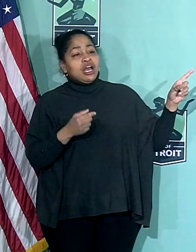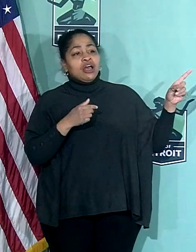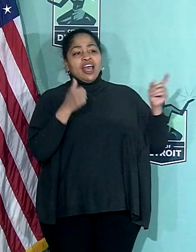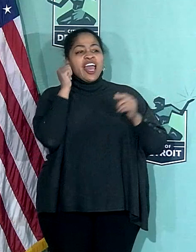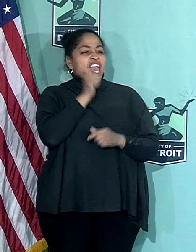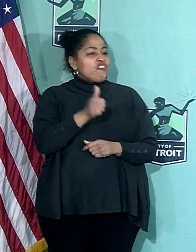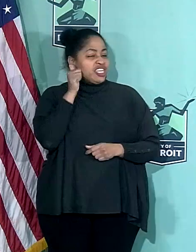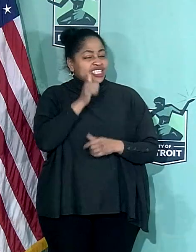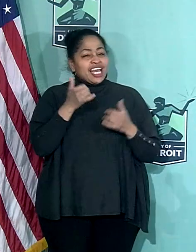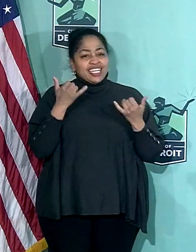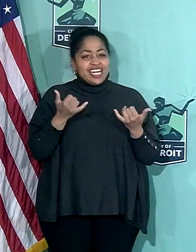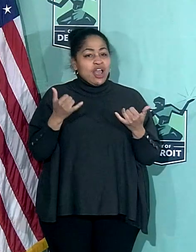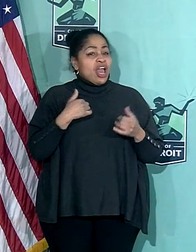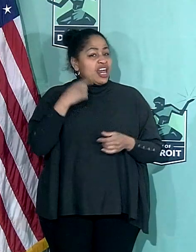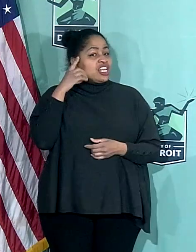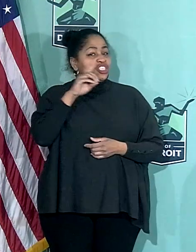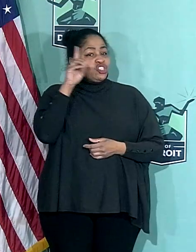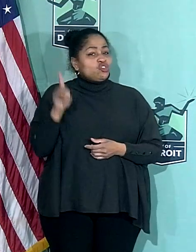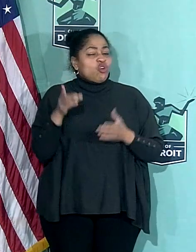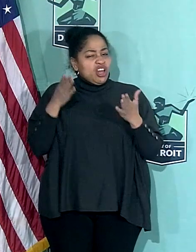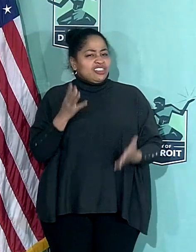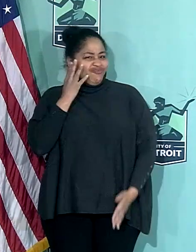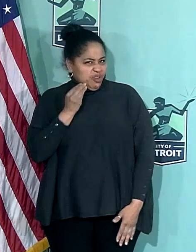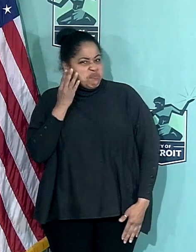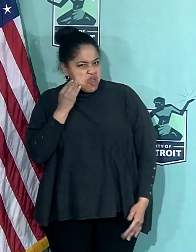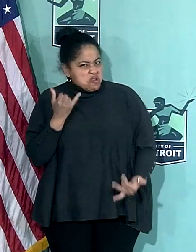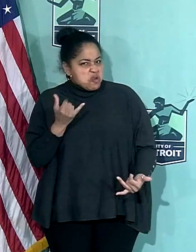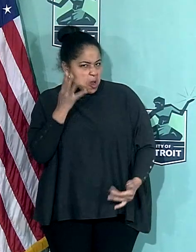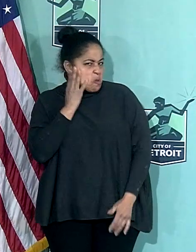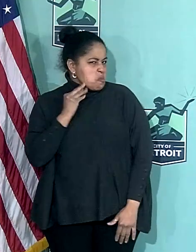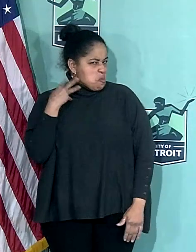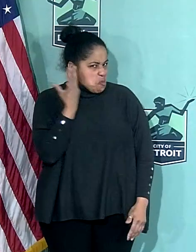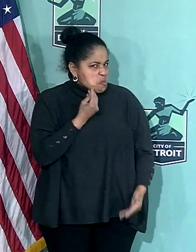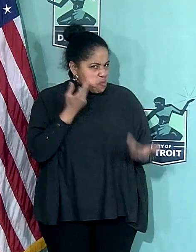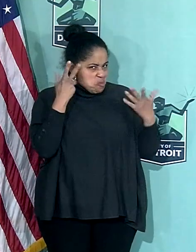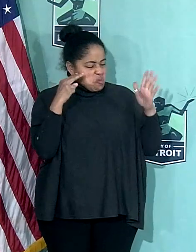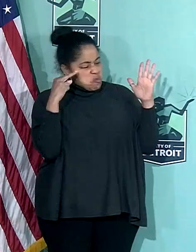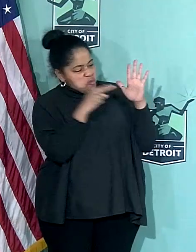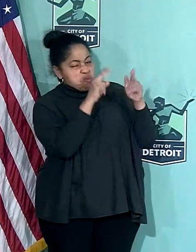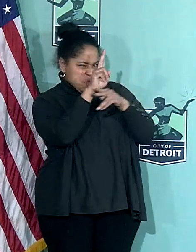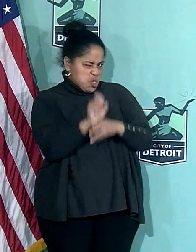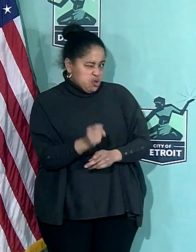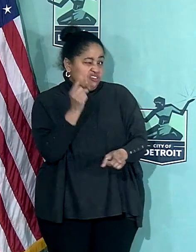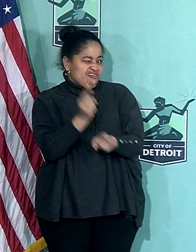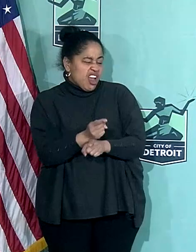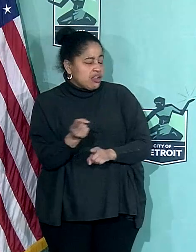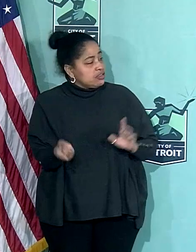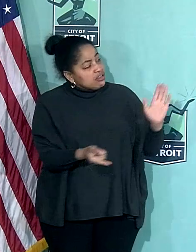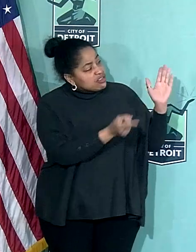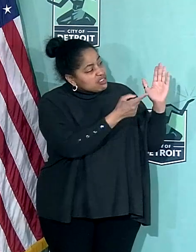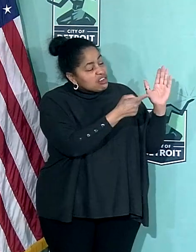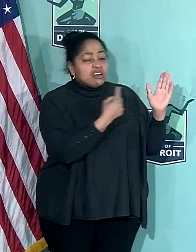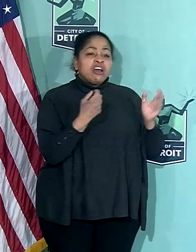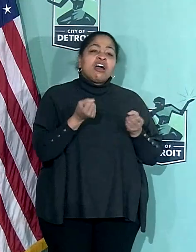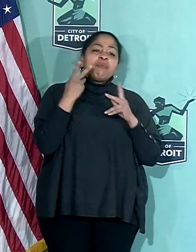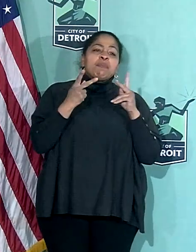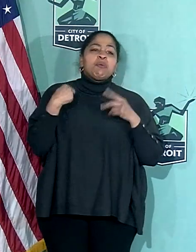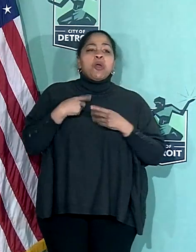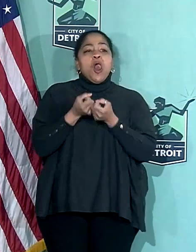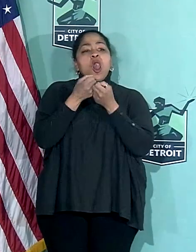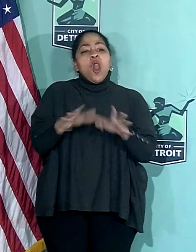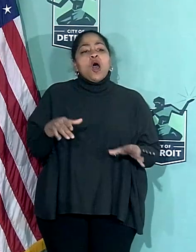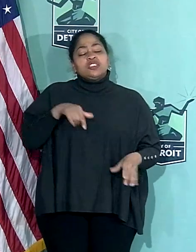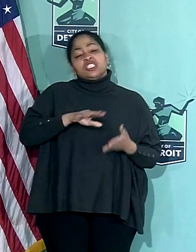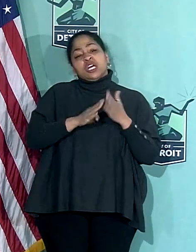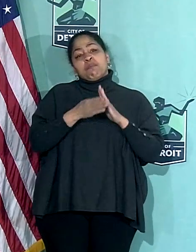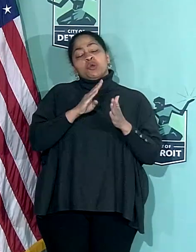every day now, and I think Detroiters are getting familiar with, and that's the people that we have lost in this community. As